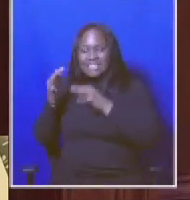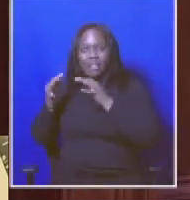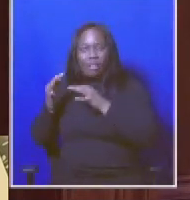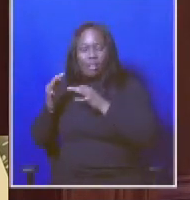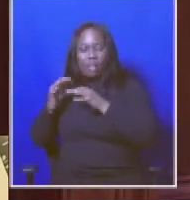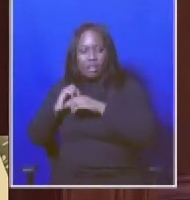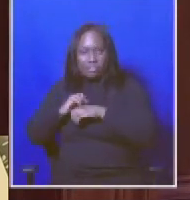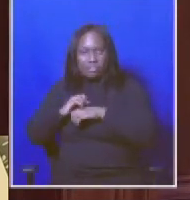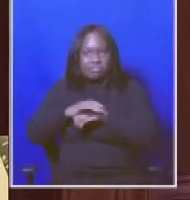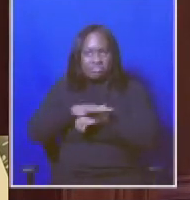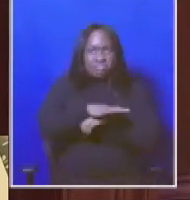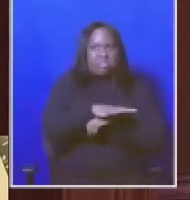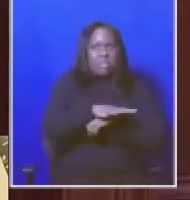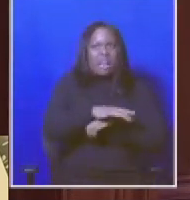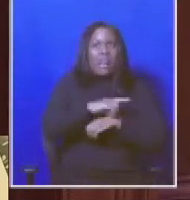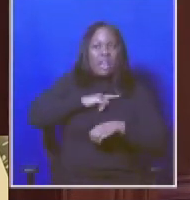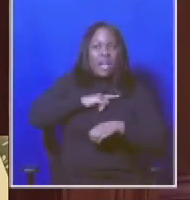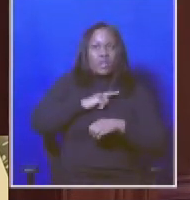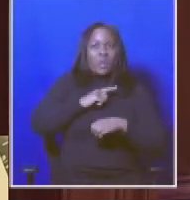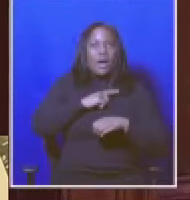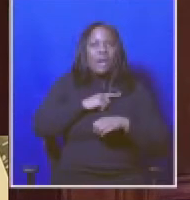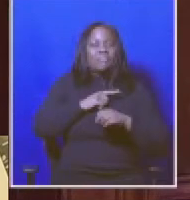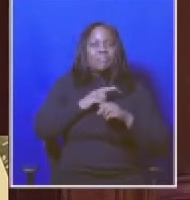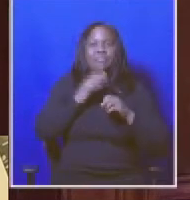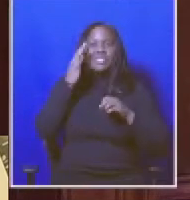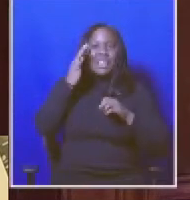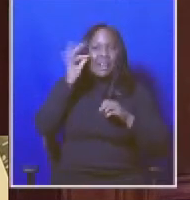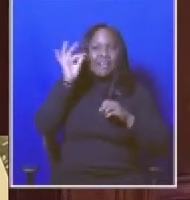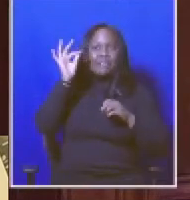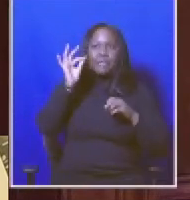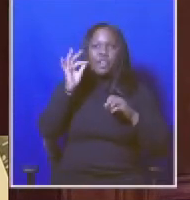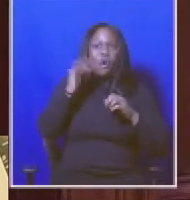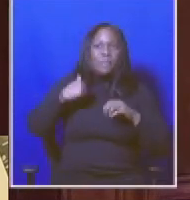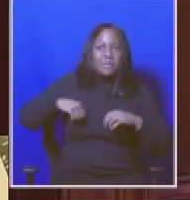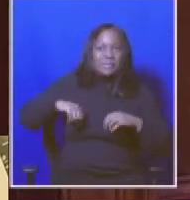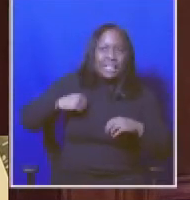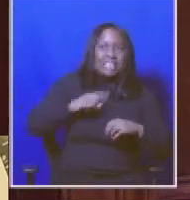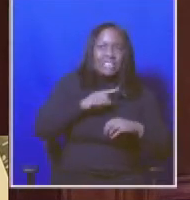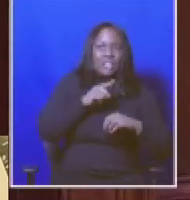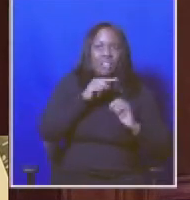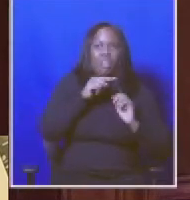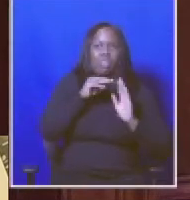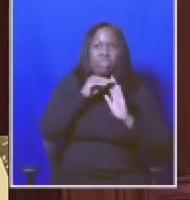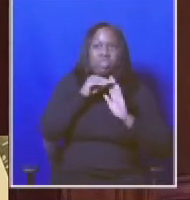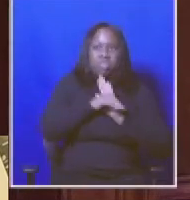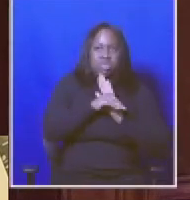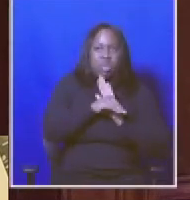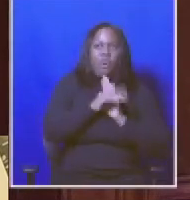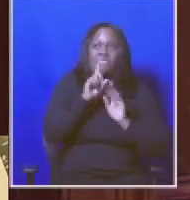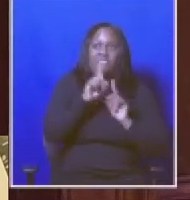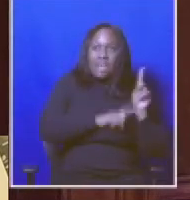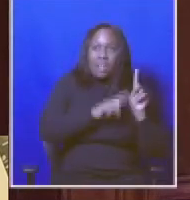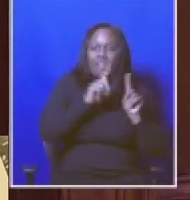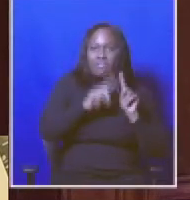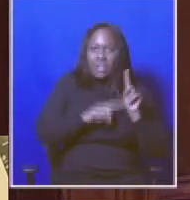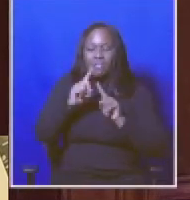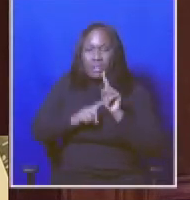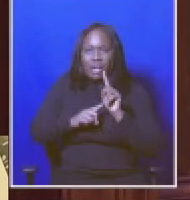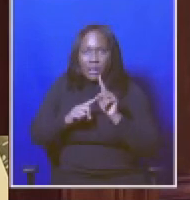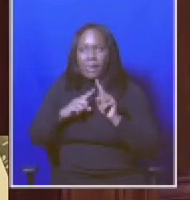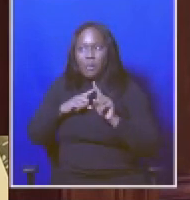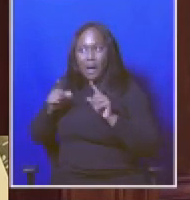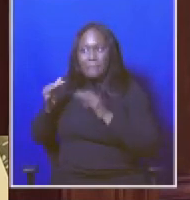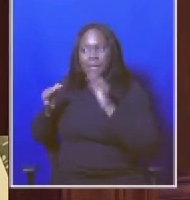major issues that contributes to failing municipalities. In a previous answer, you mentioned that the amount